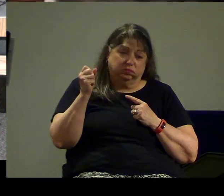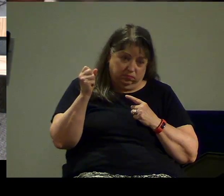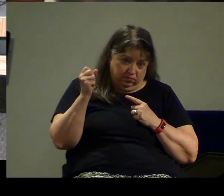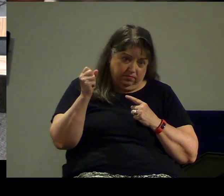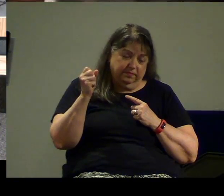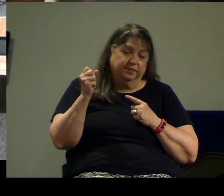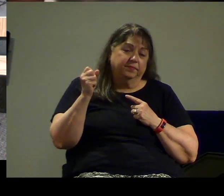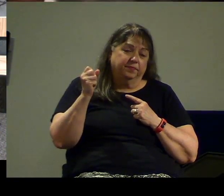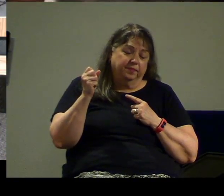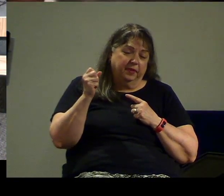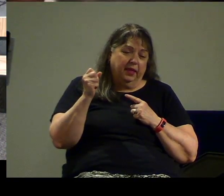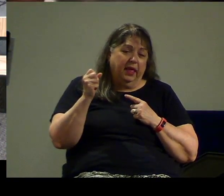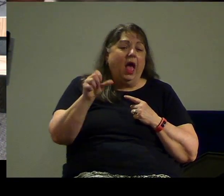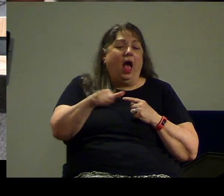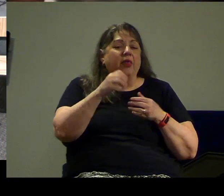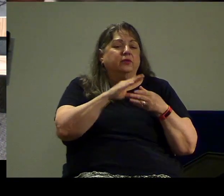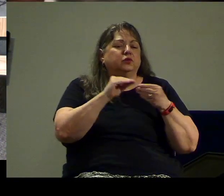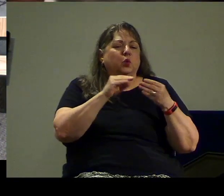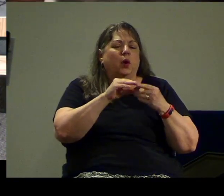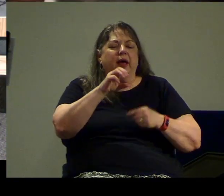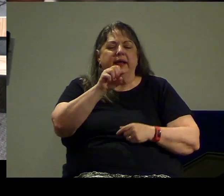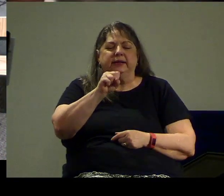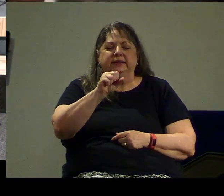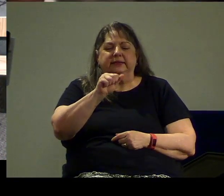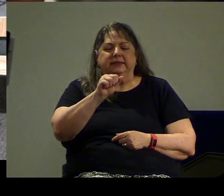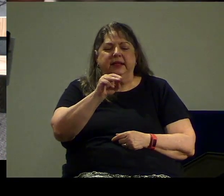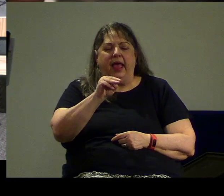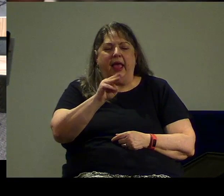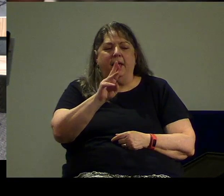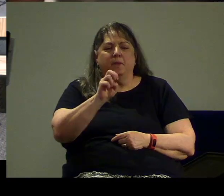In Samuel, there was a story about David.